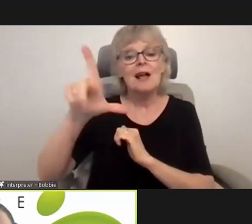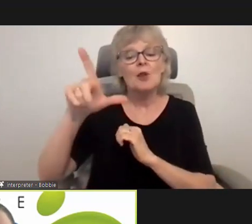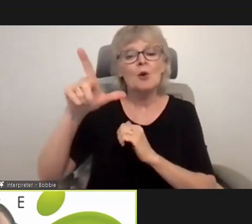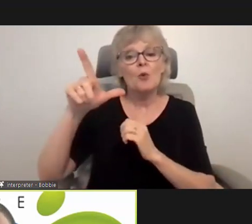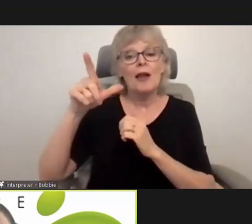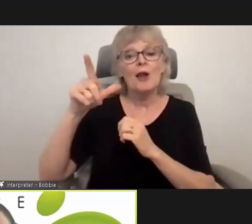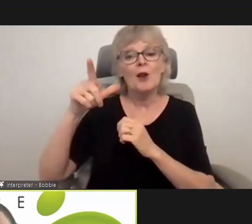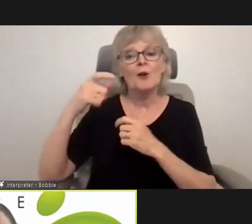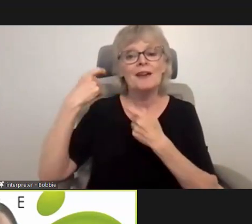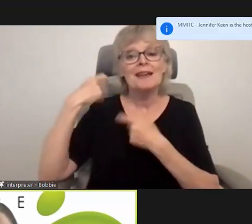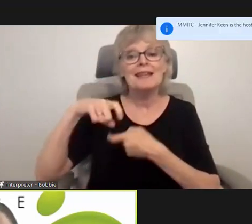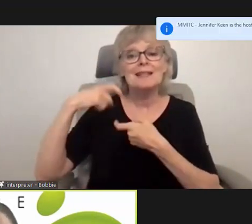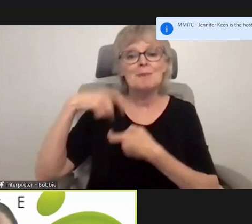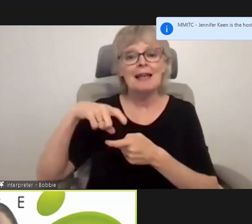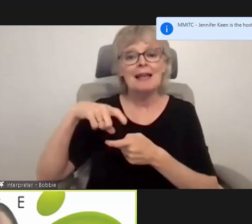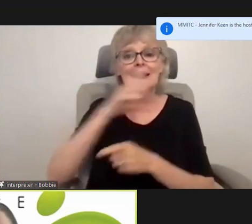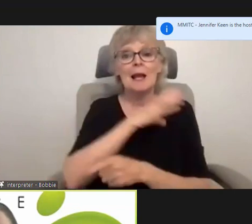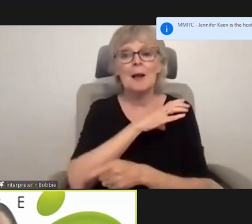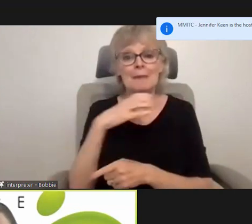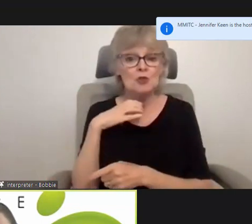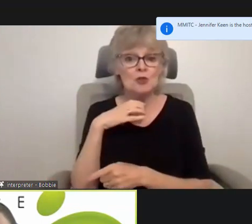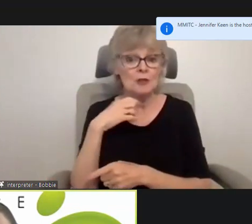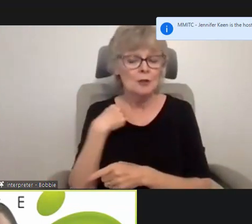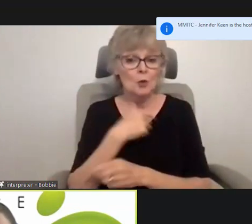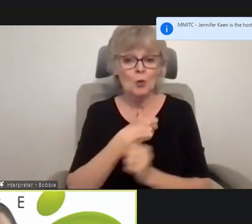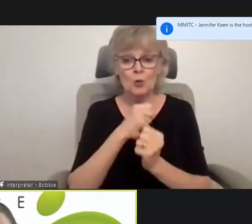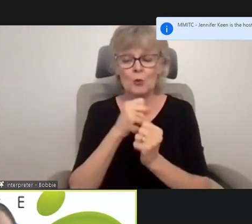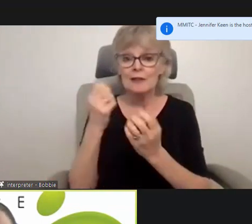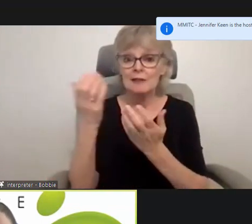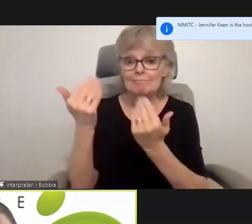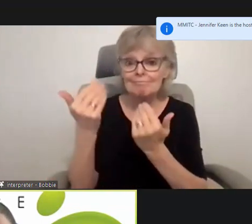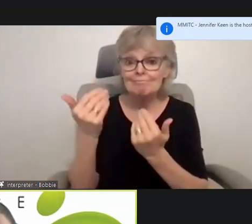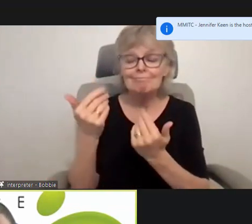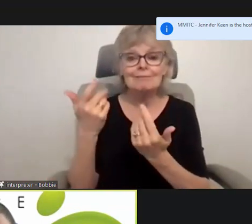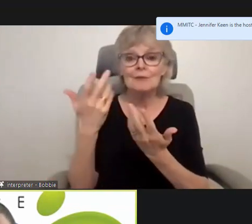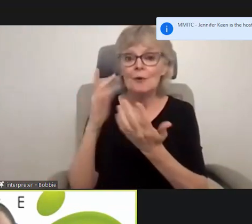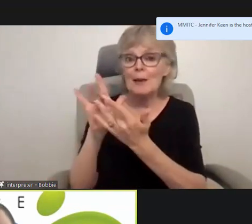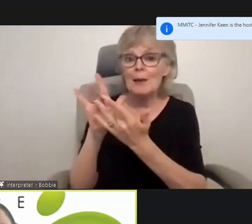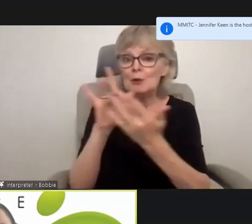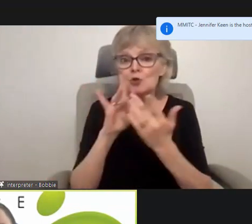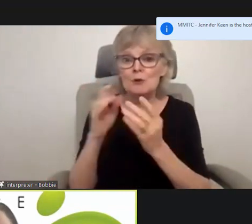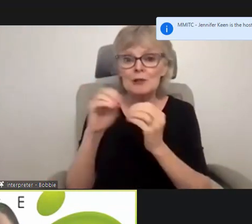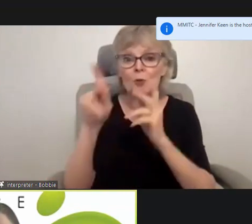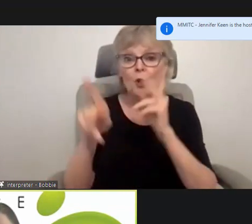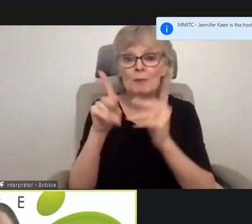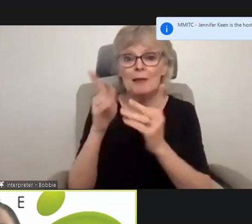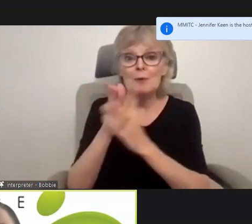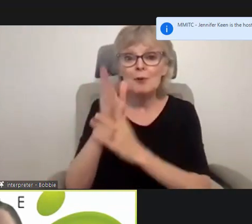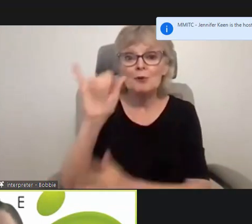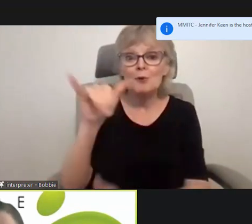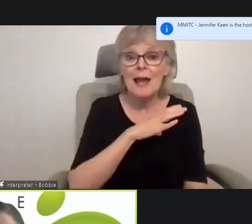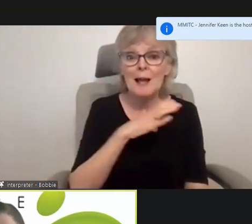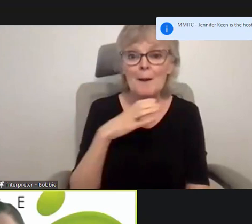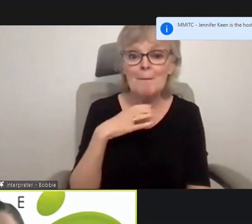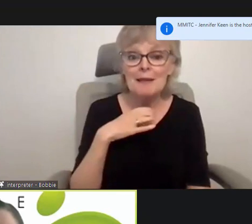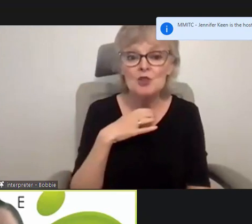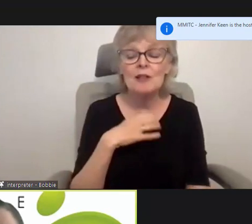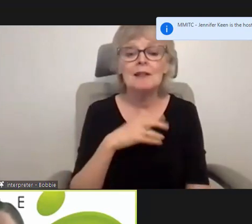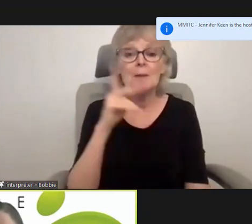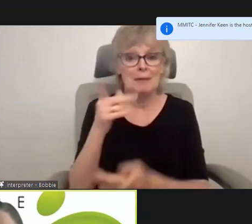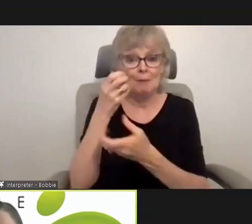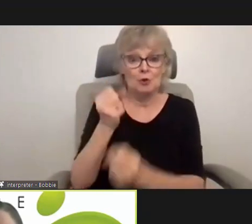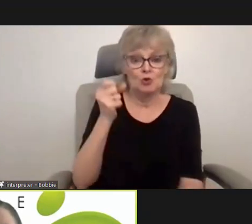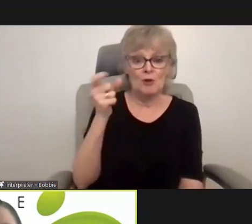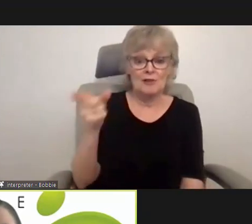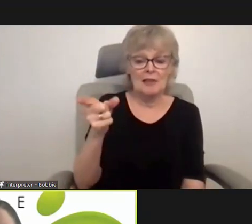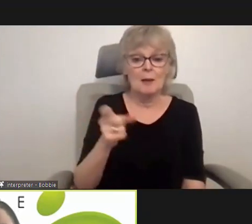were able to reach more people. People trust the commission, so they said, hey, you know, DDC is